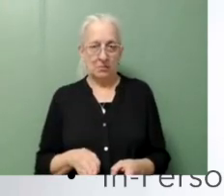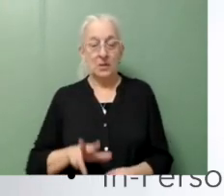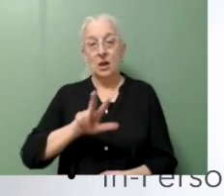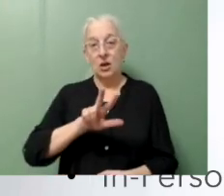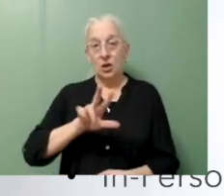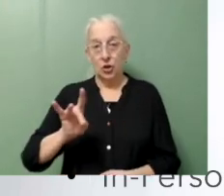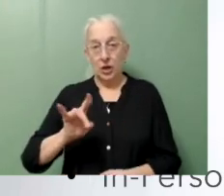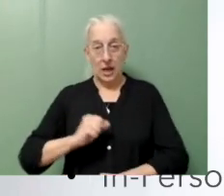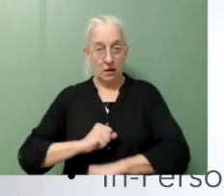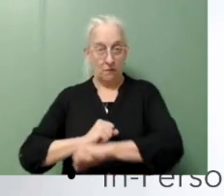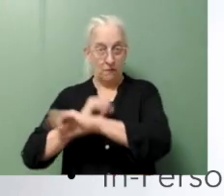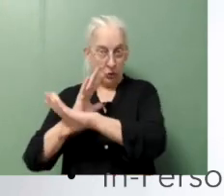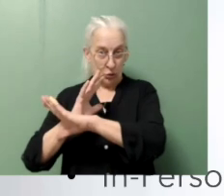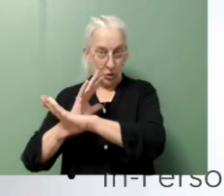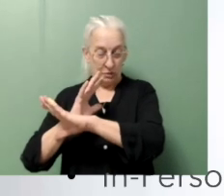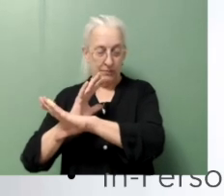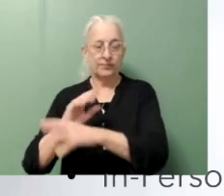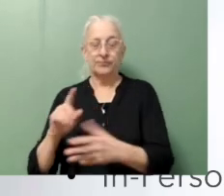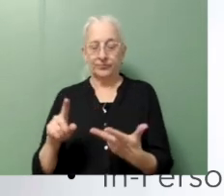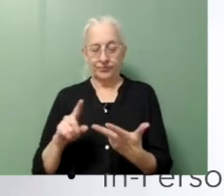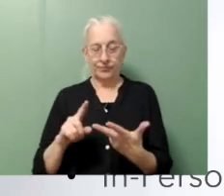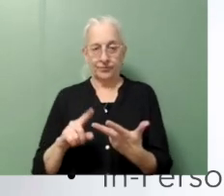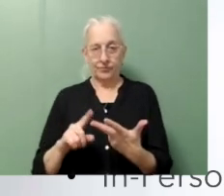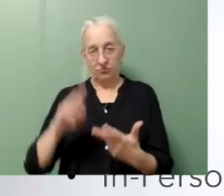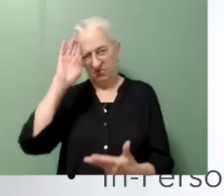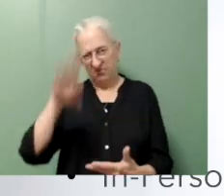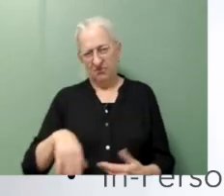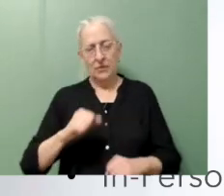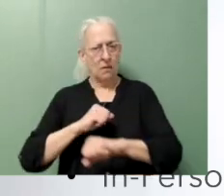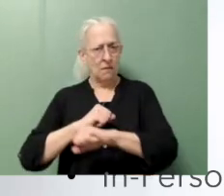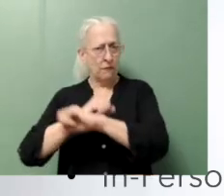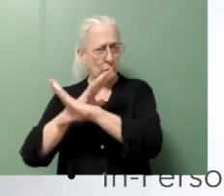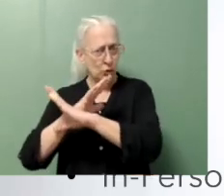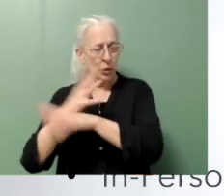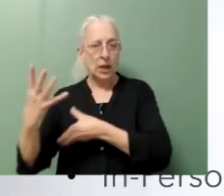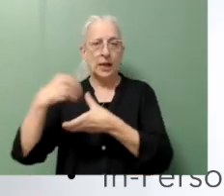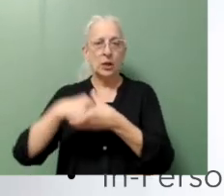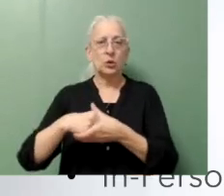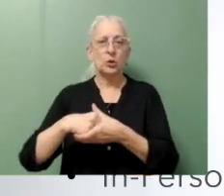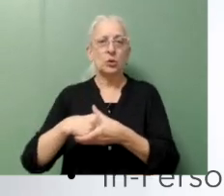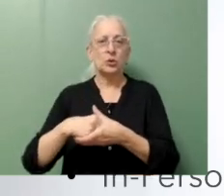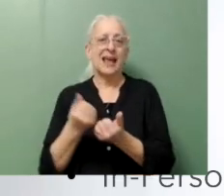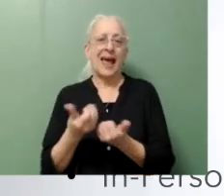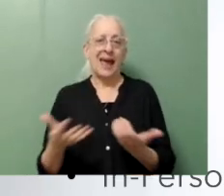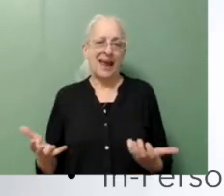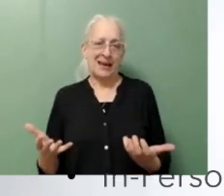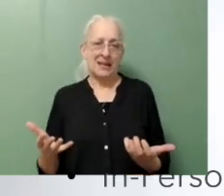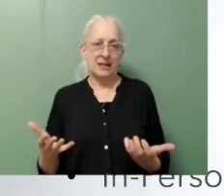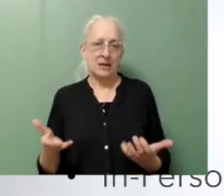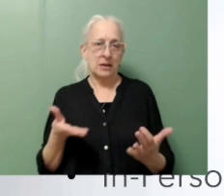attended were virtual. And to note, virtual includes anything attended